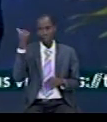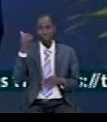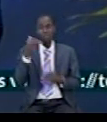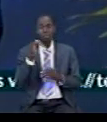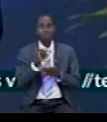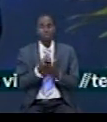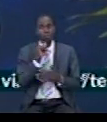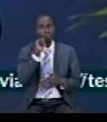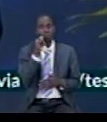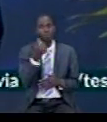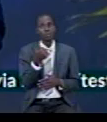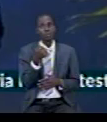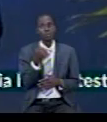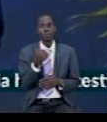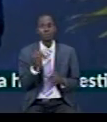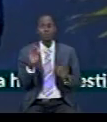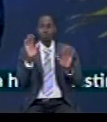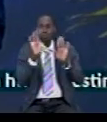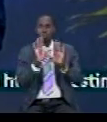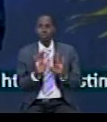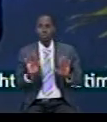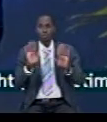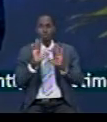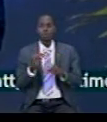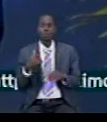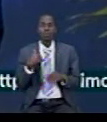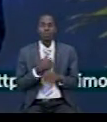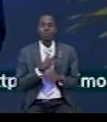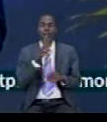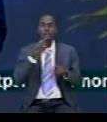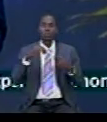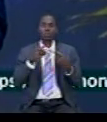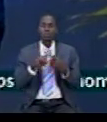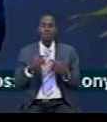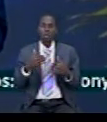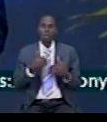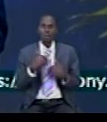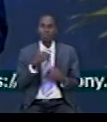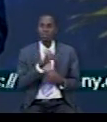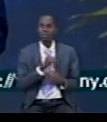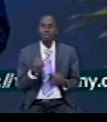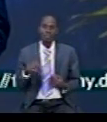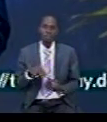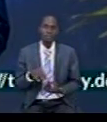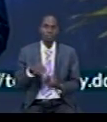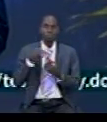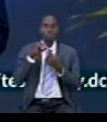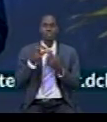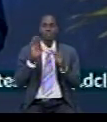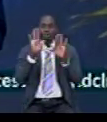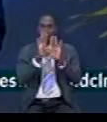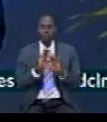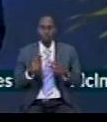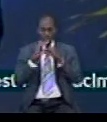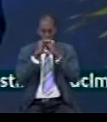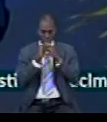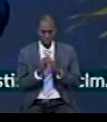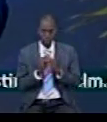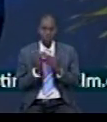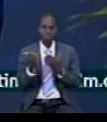tomorrow, Sunday, we are going to have a special Sunday worship